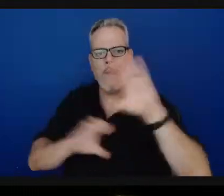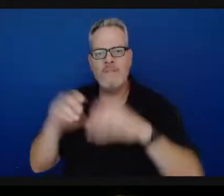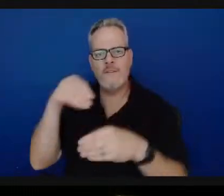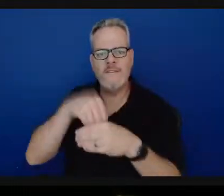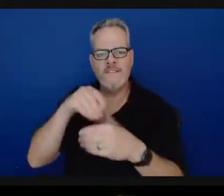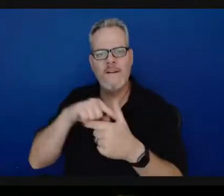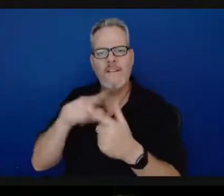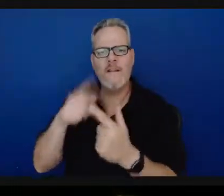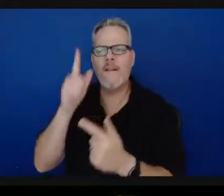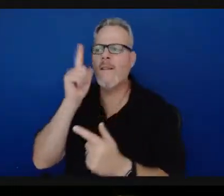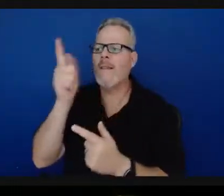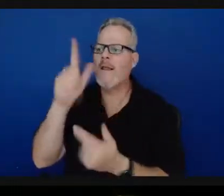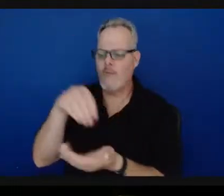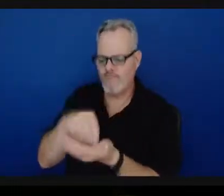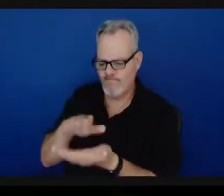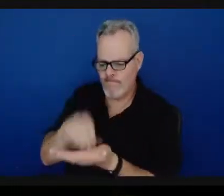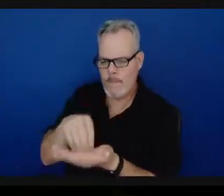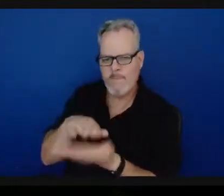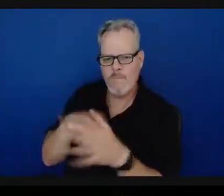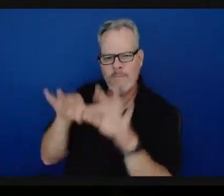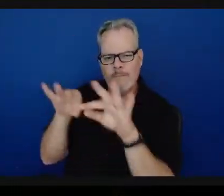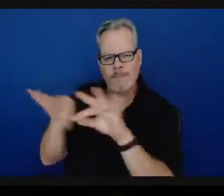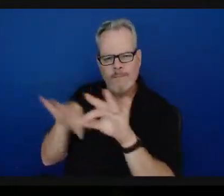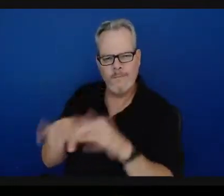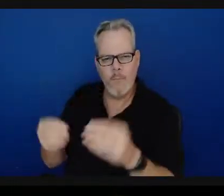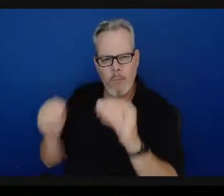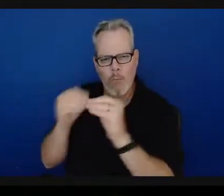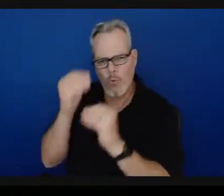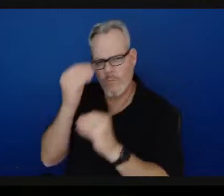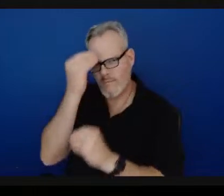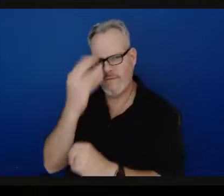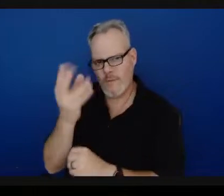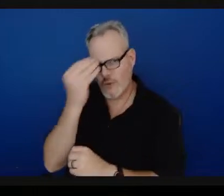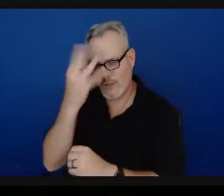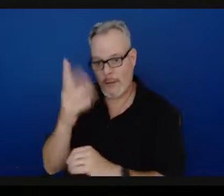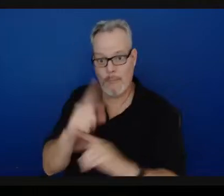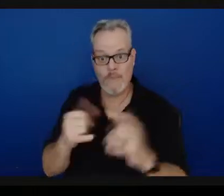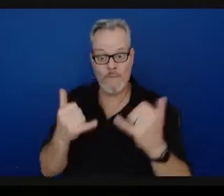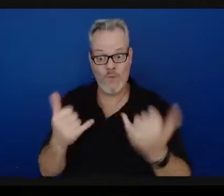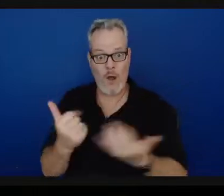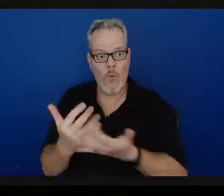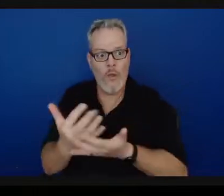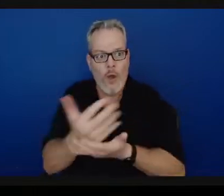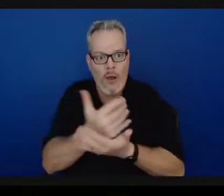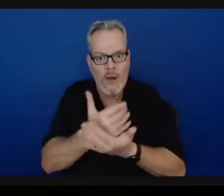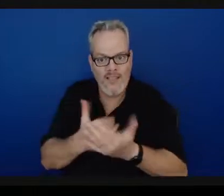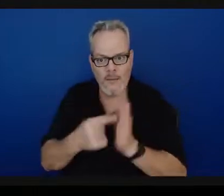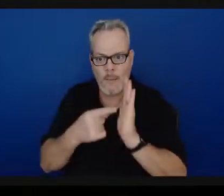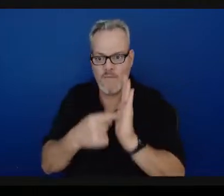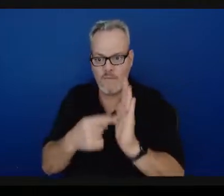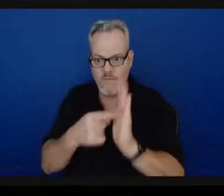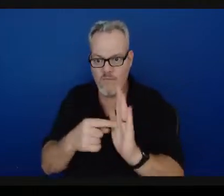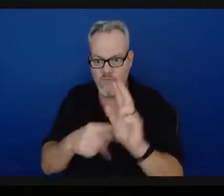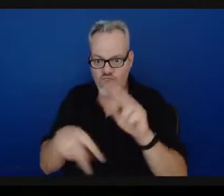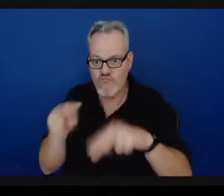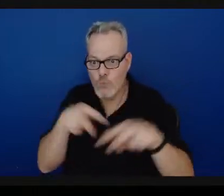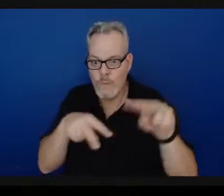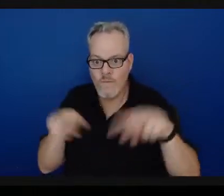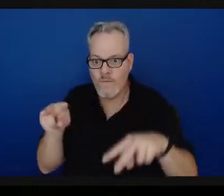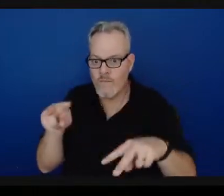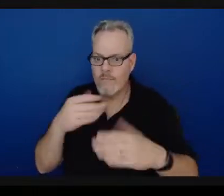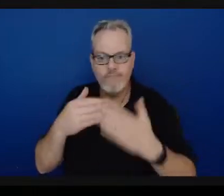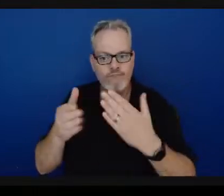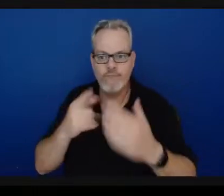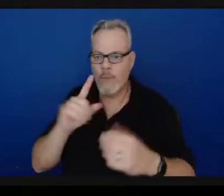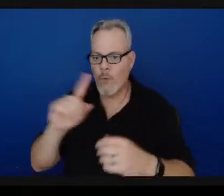and discuss in greater length. But for now, they're collecting the samples, ideally from every episode possible, whether it's by